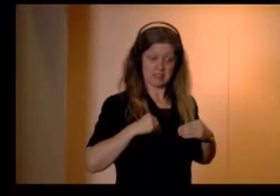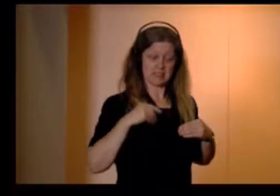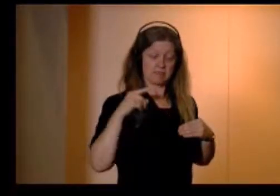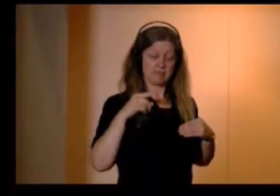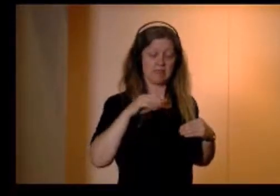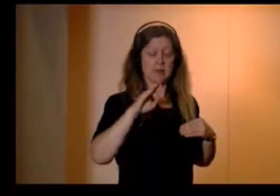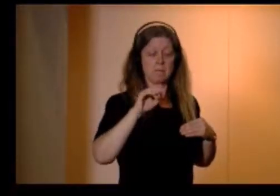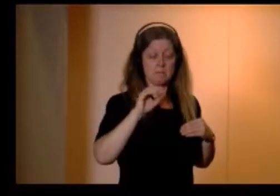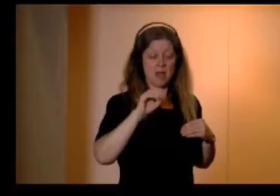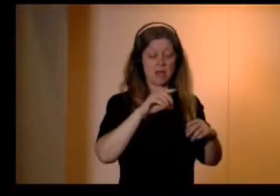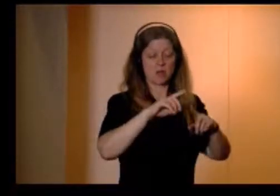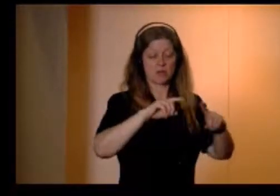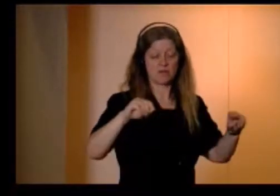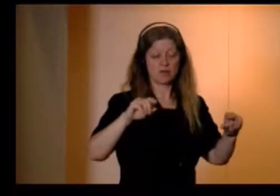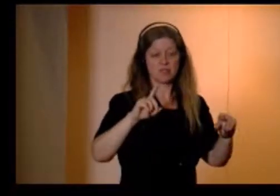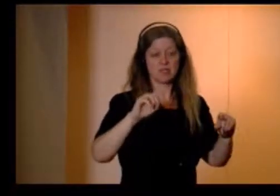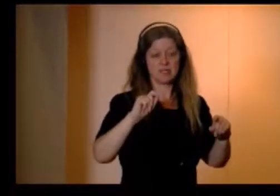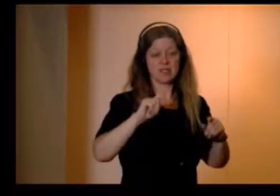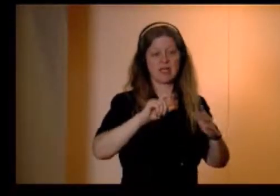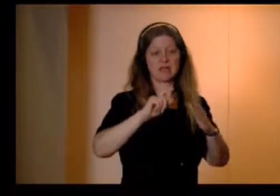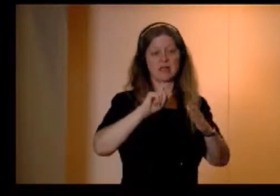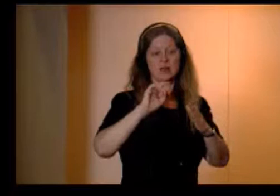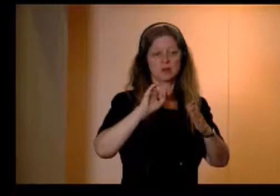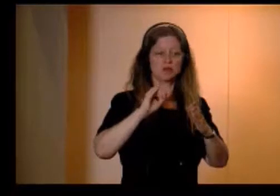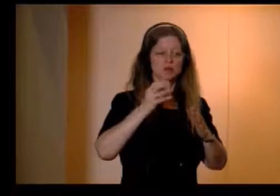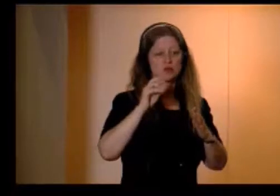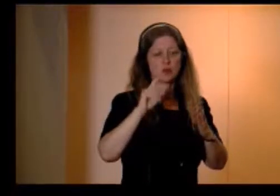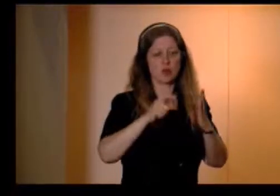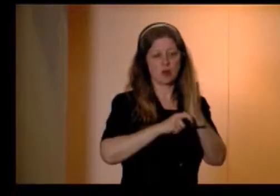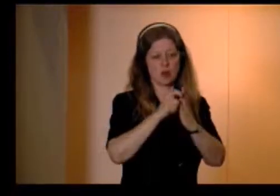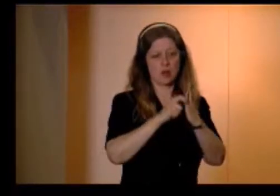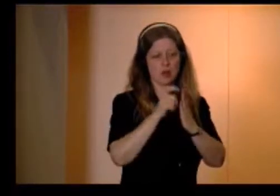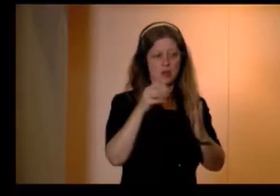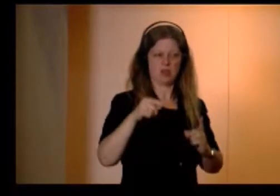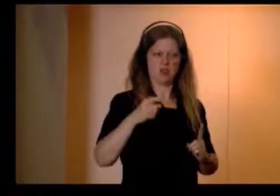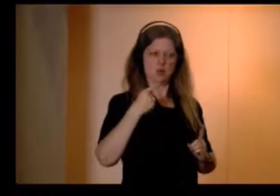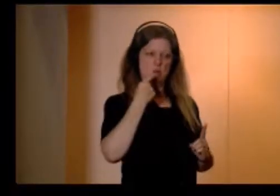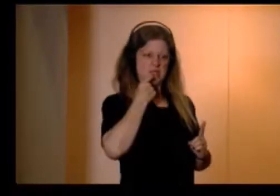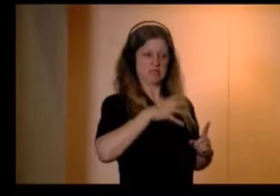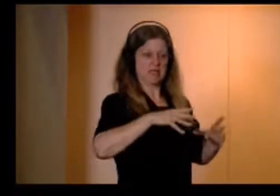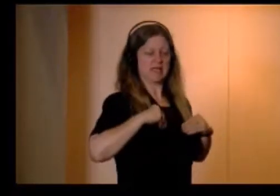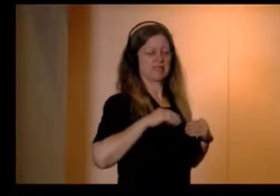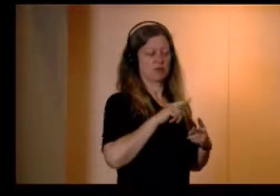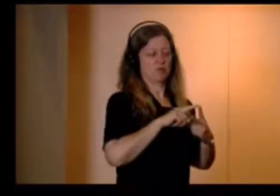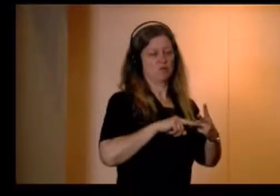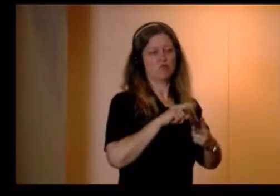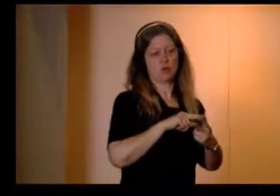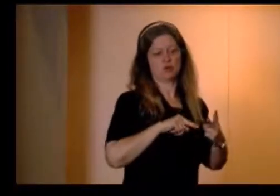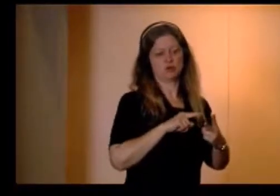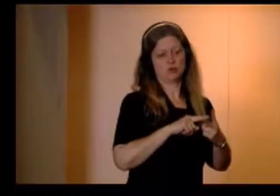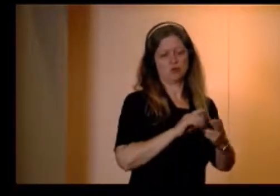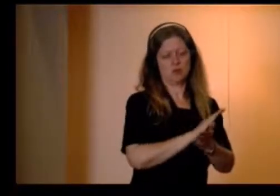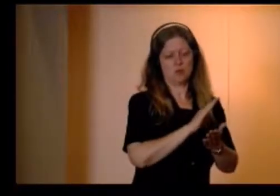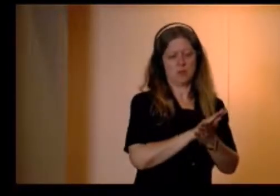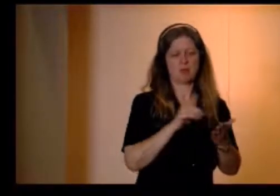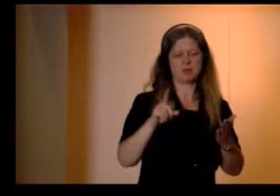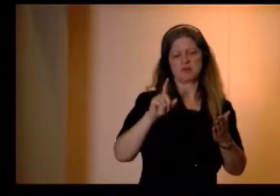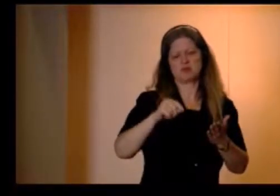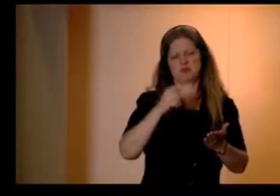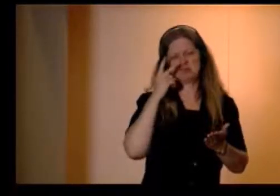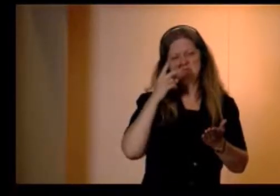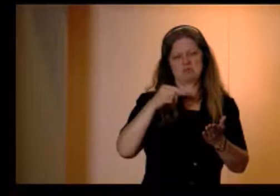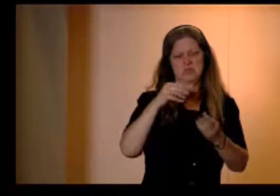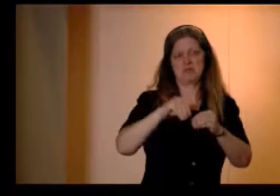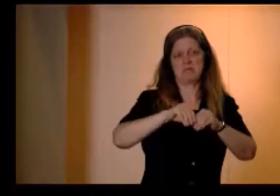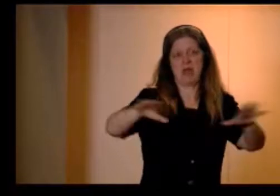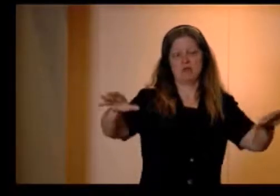last Friday, so that should be coming out in print within a couple weeks or so. Aside from images, we also have a lot of other